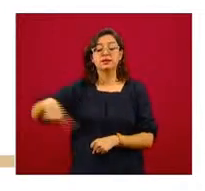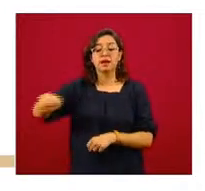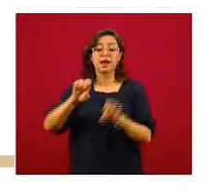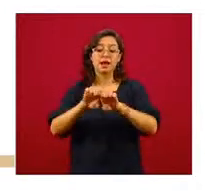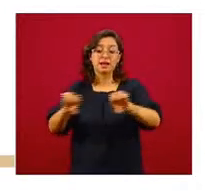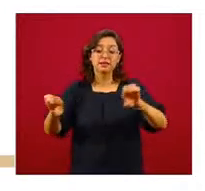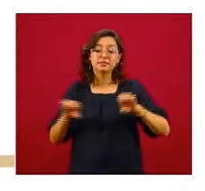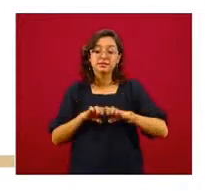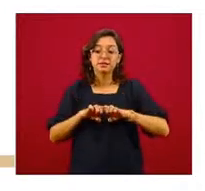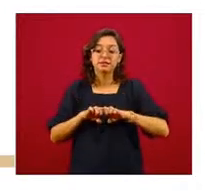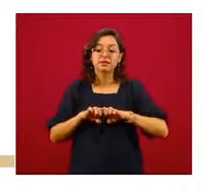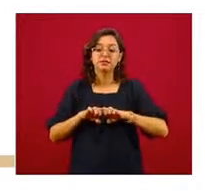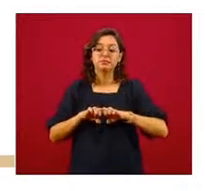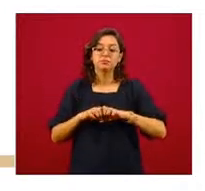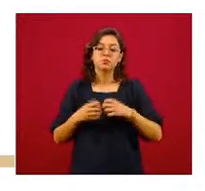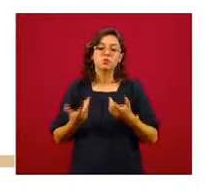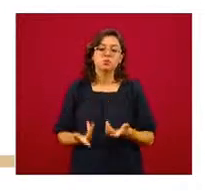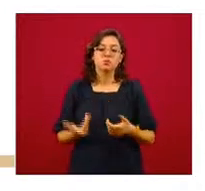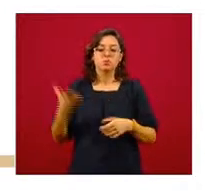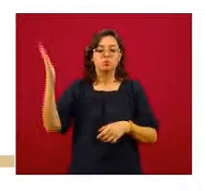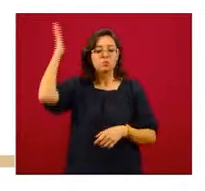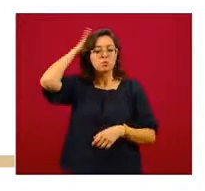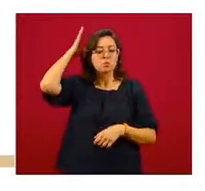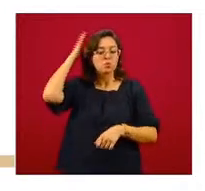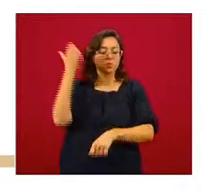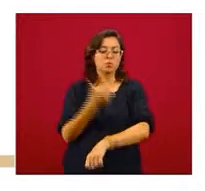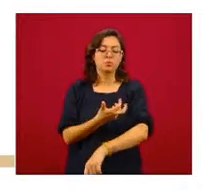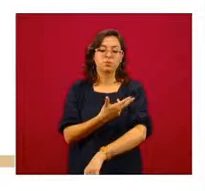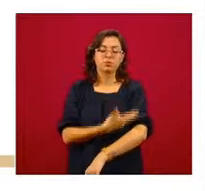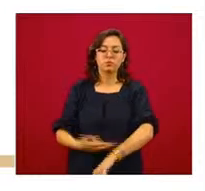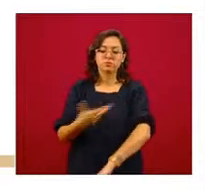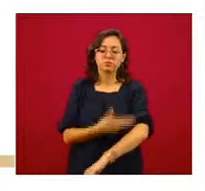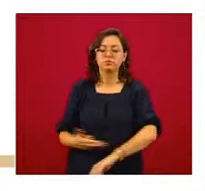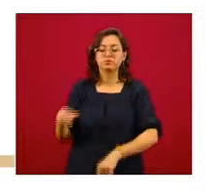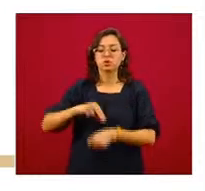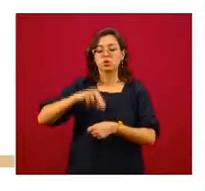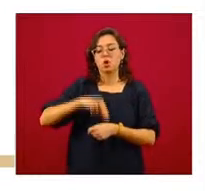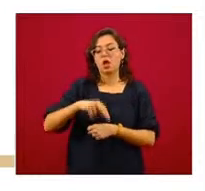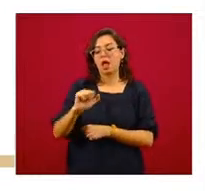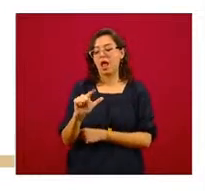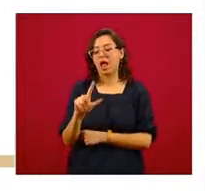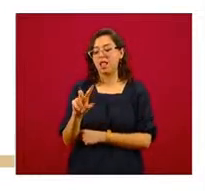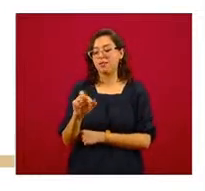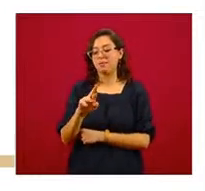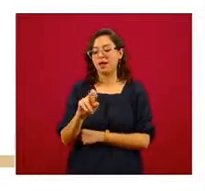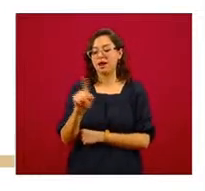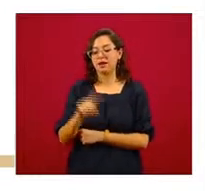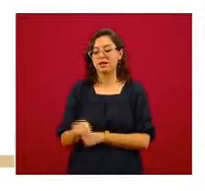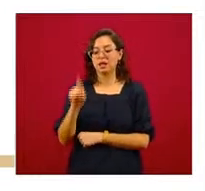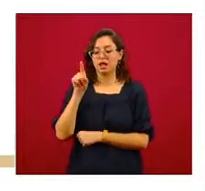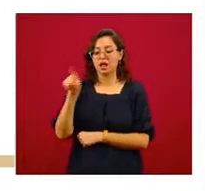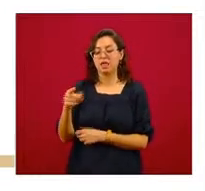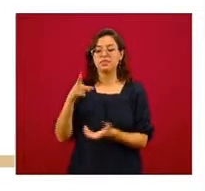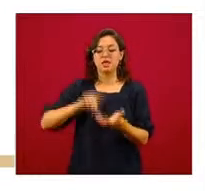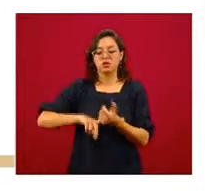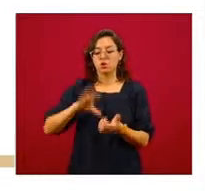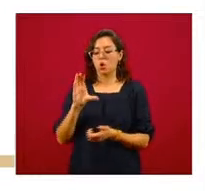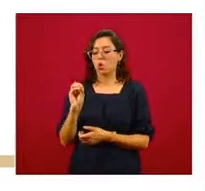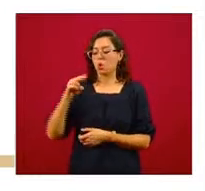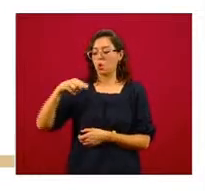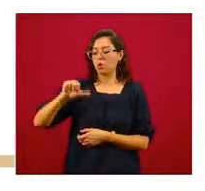the team, we must also thank the team coordinated by Dr. Alvarez Buya at CONACYT.